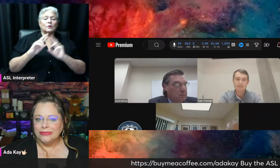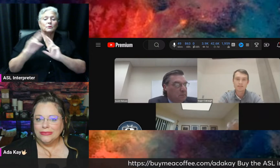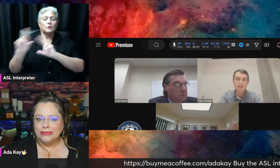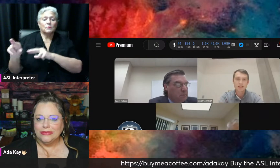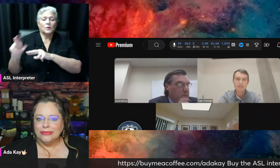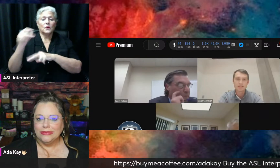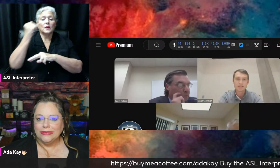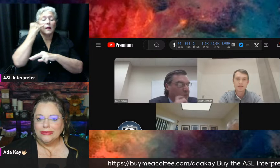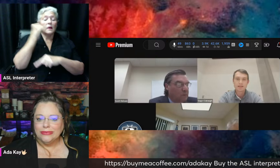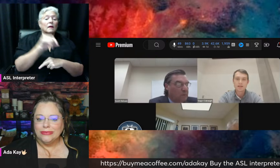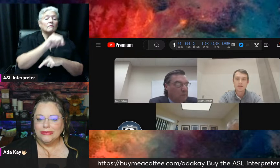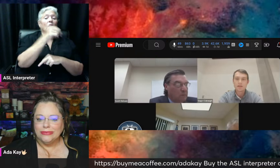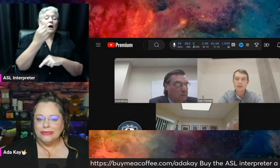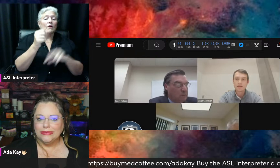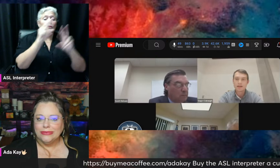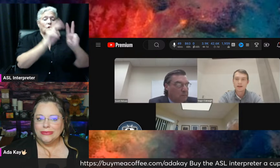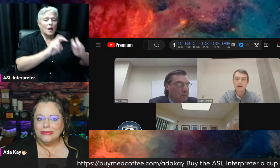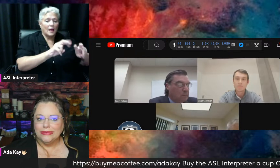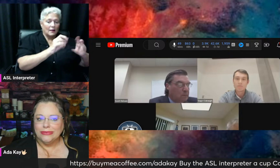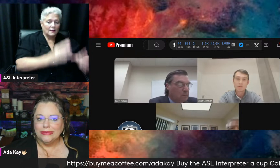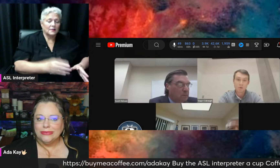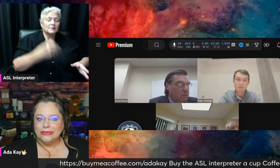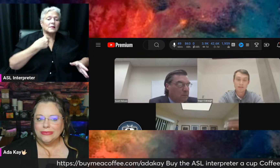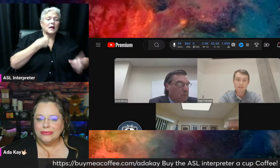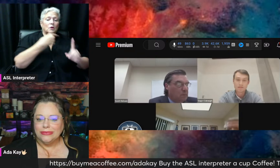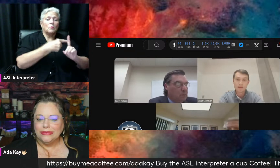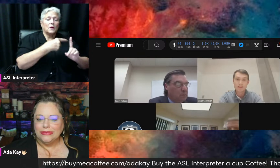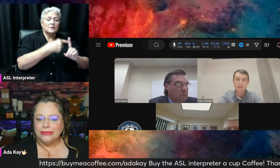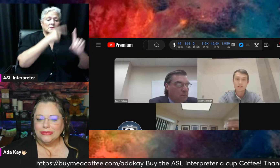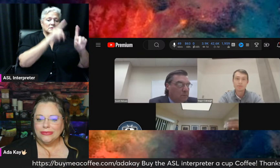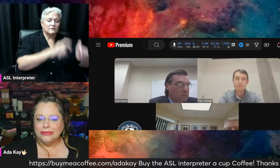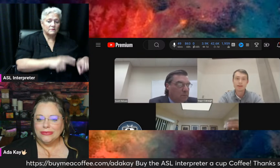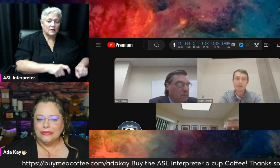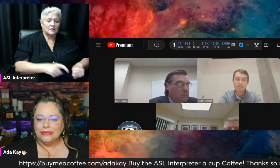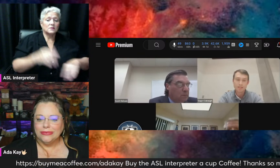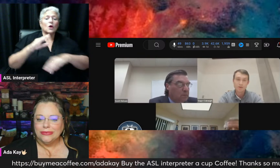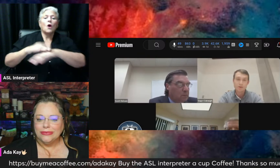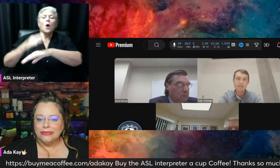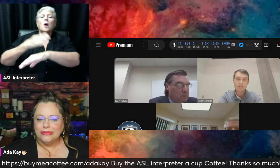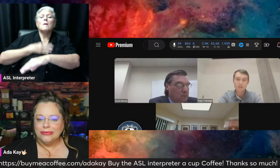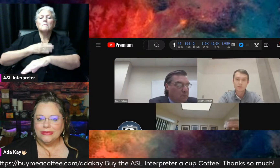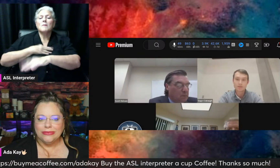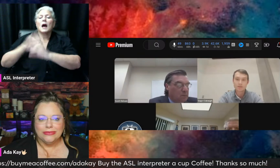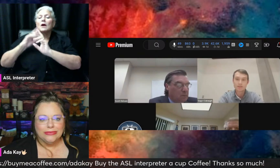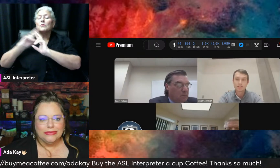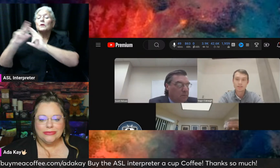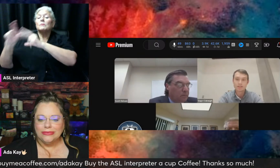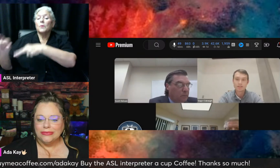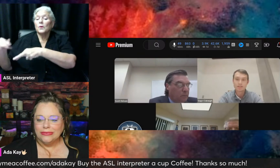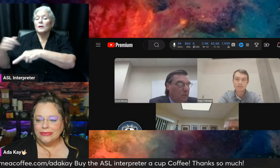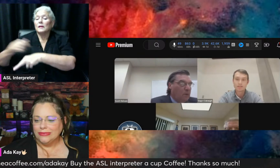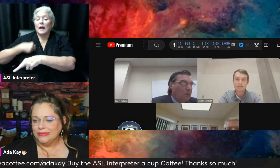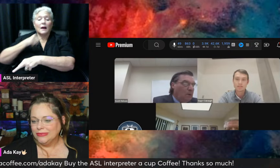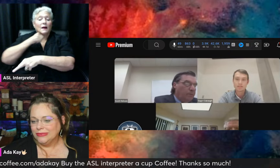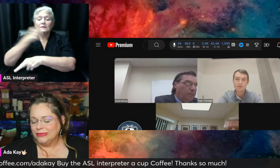had a positive test, then on my report, if I didn't find anything, we would write no additional